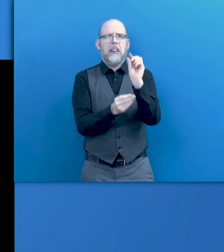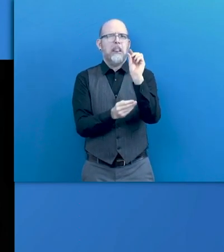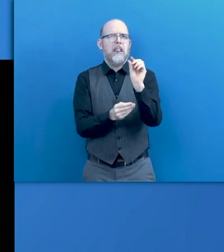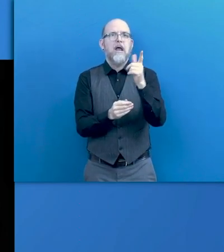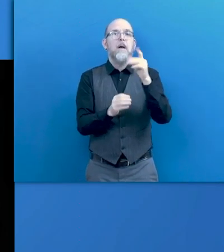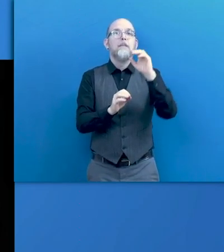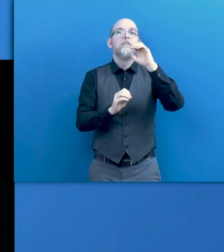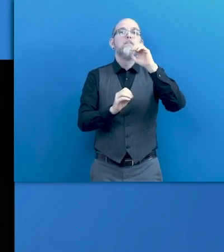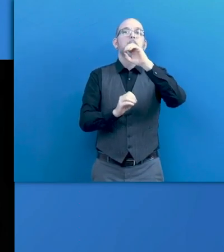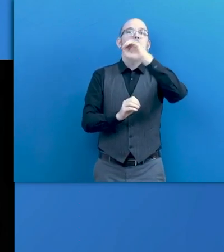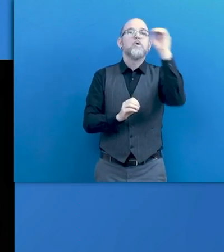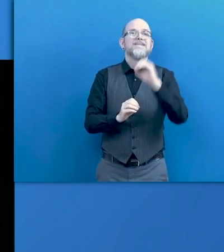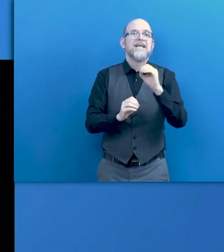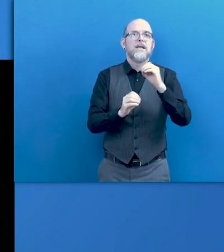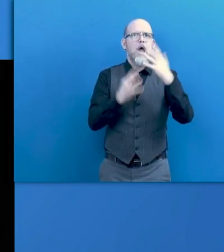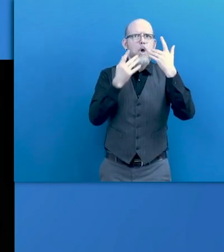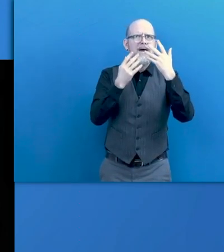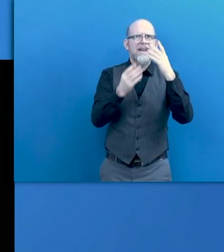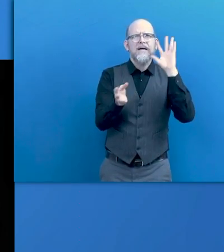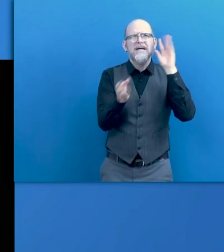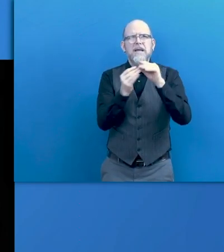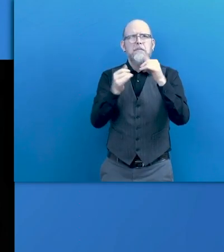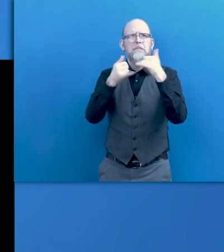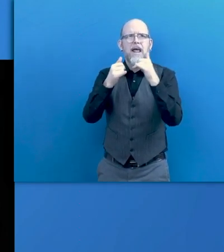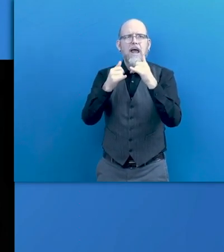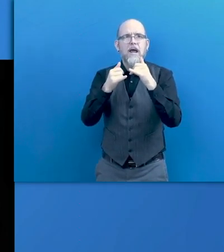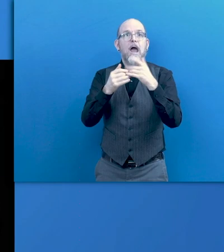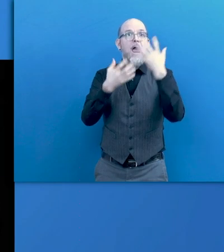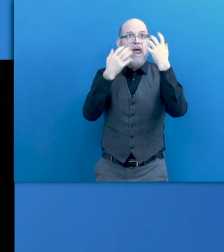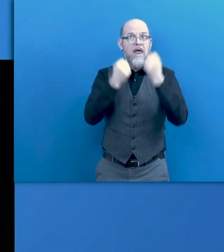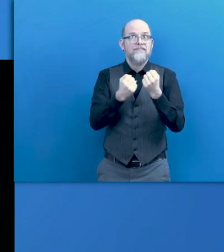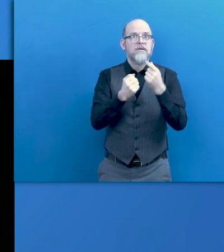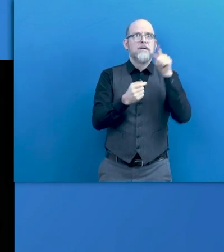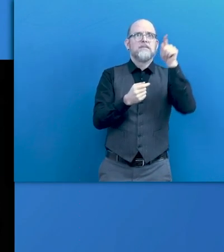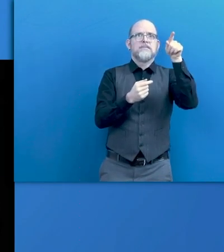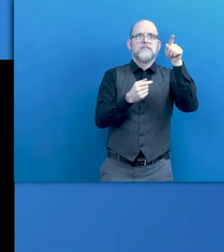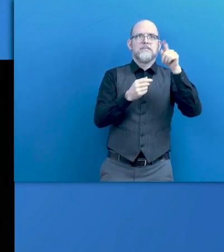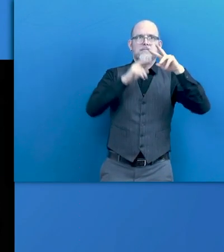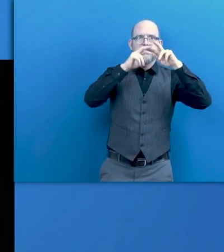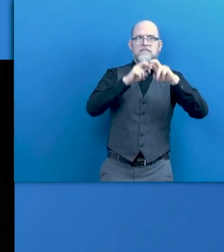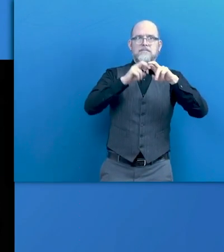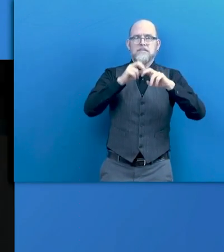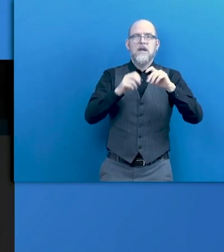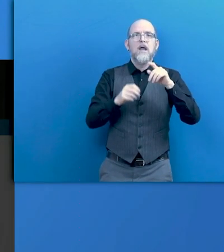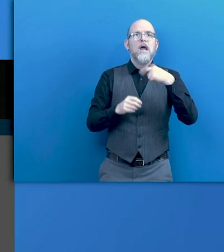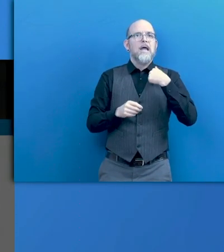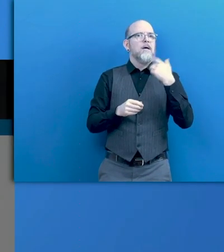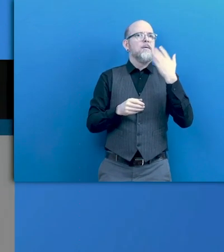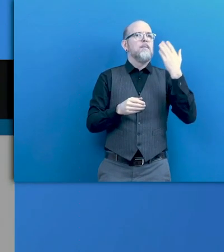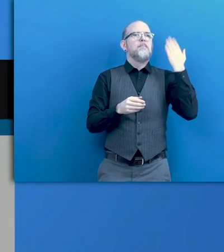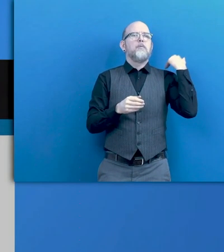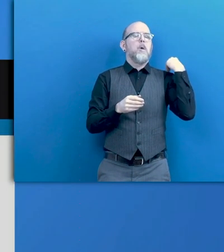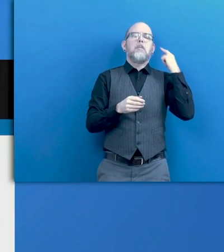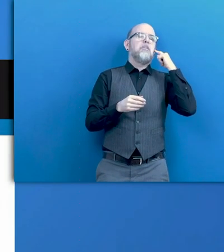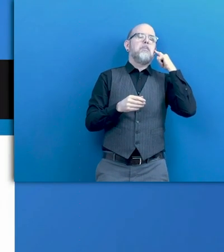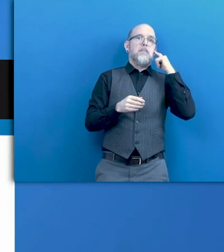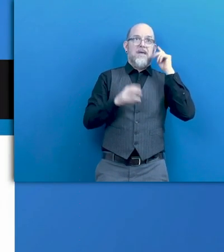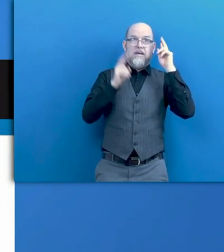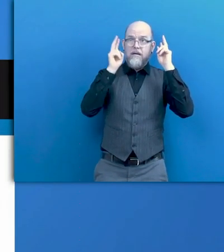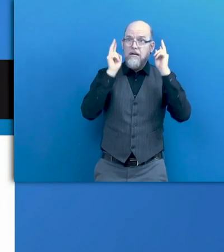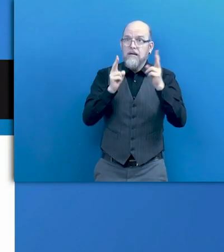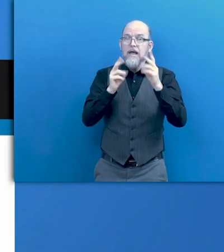is interested in gaming at all. And that is actually an enormous number, where at the beginning I was not sure whether that could be true, because now